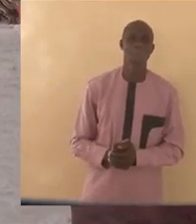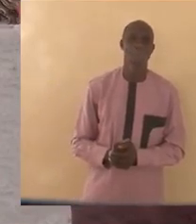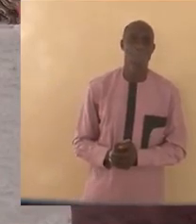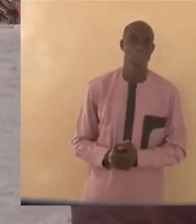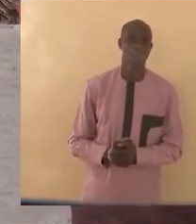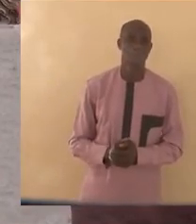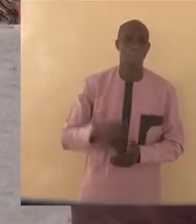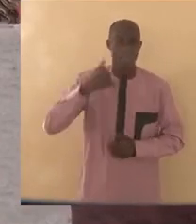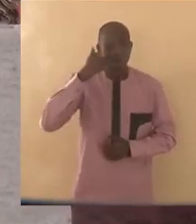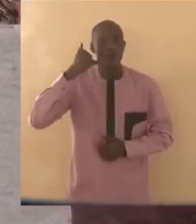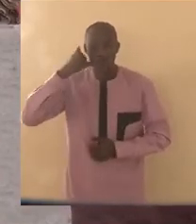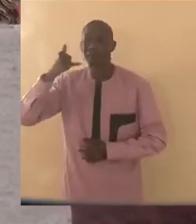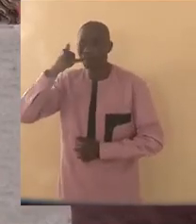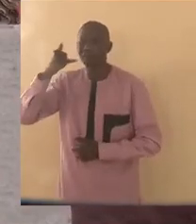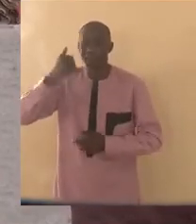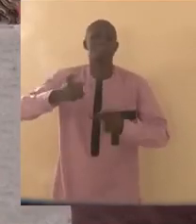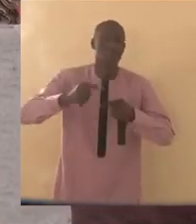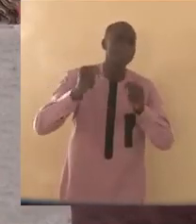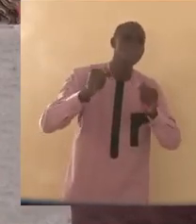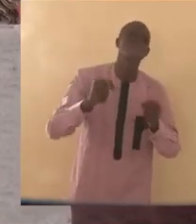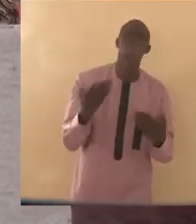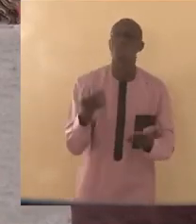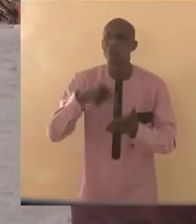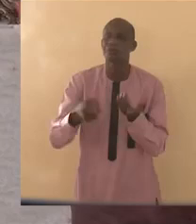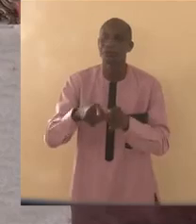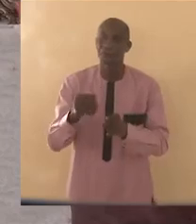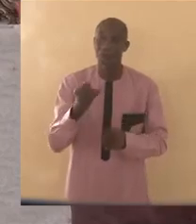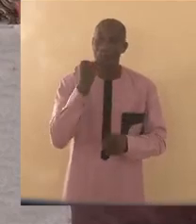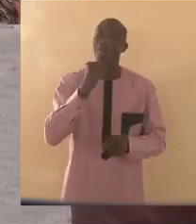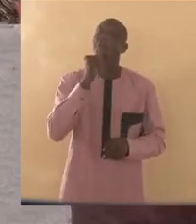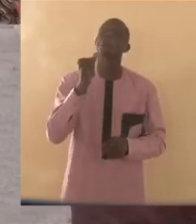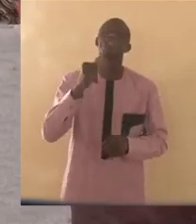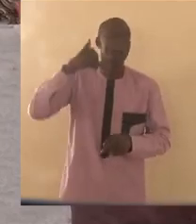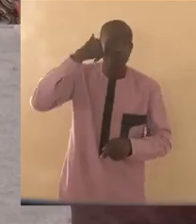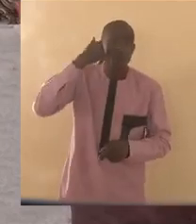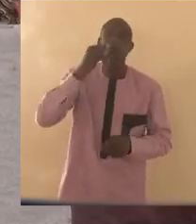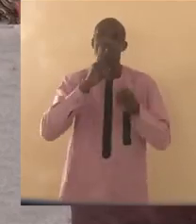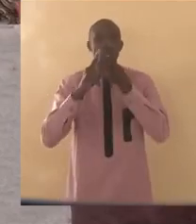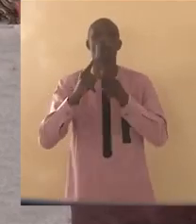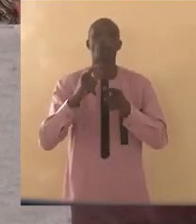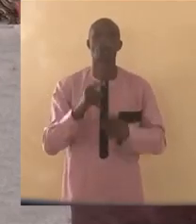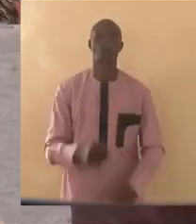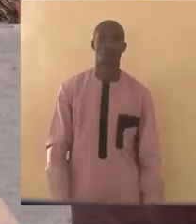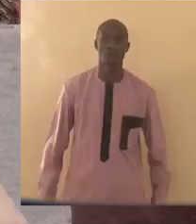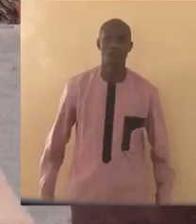Somebody calls and say, I called. I tried to reach you today. Where did you go? I say, I'm not a phone operator.